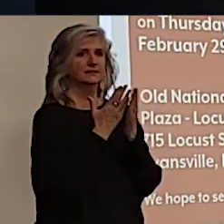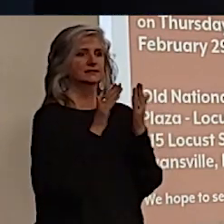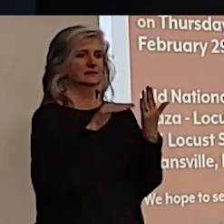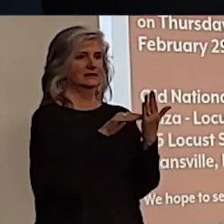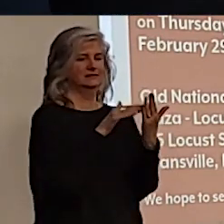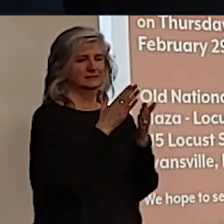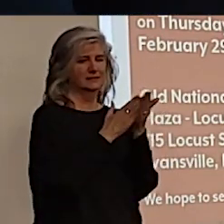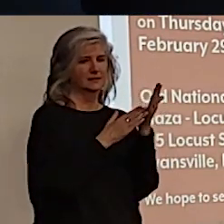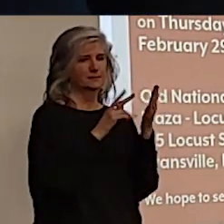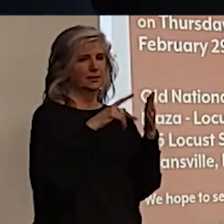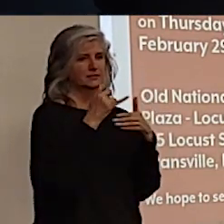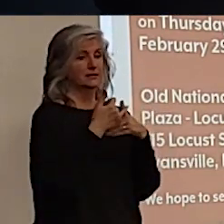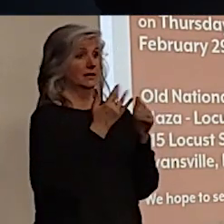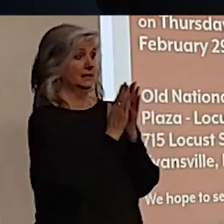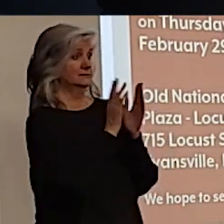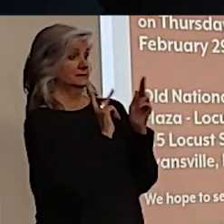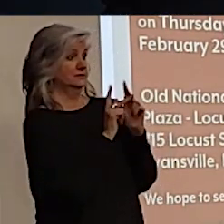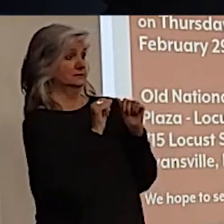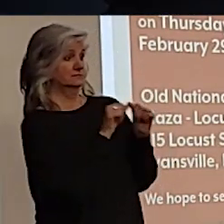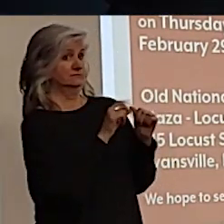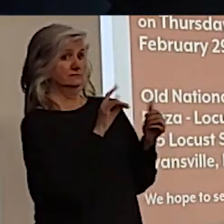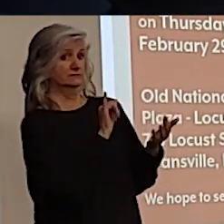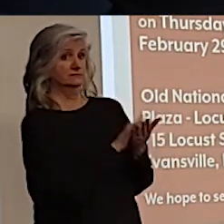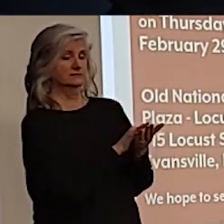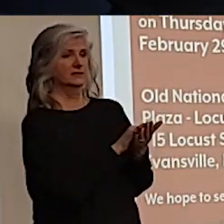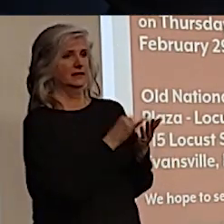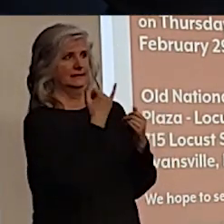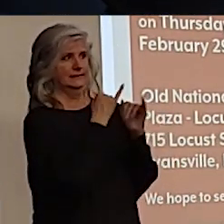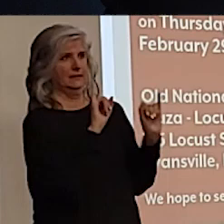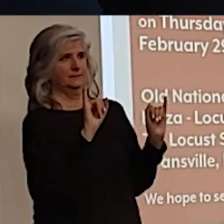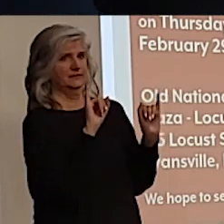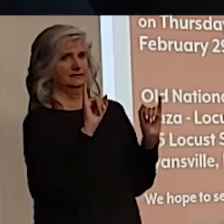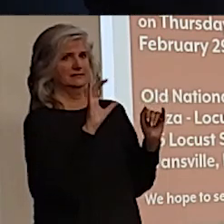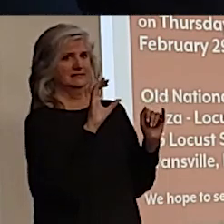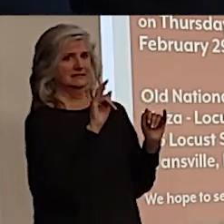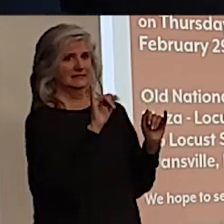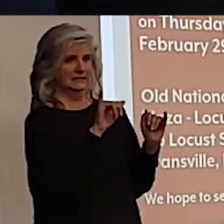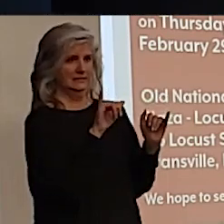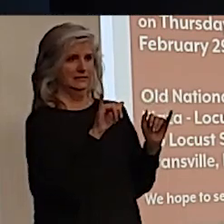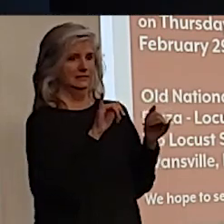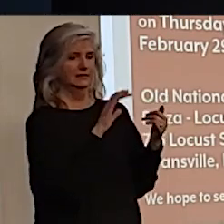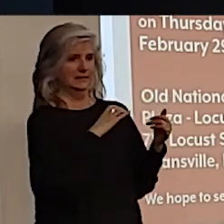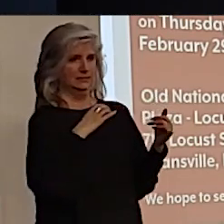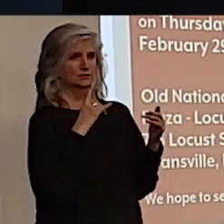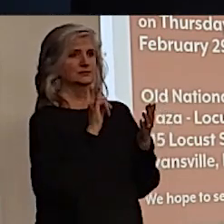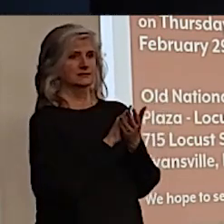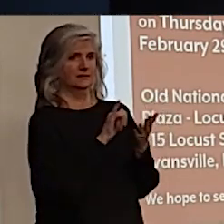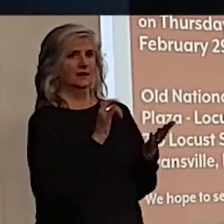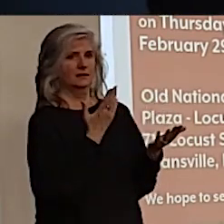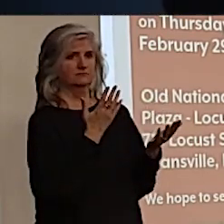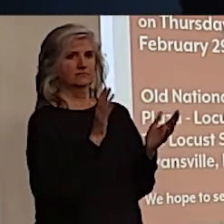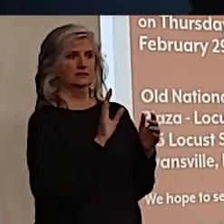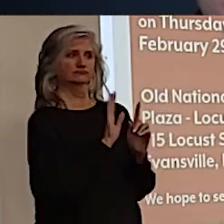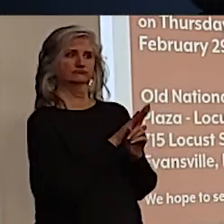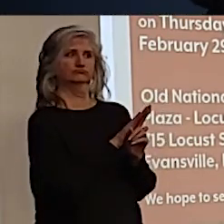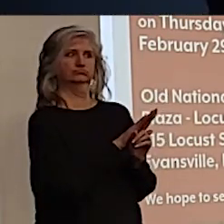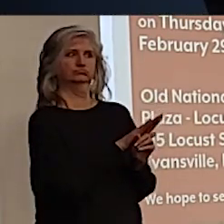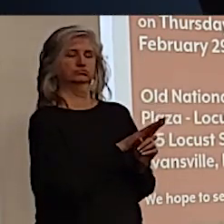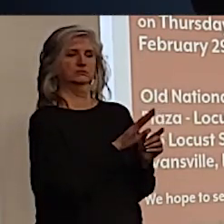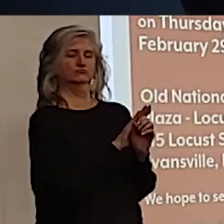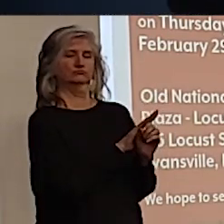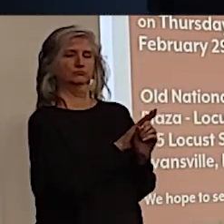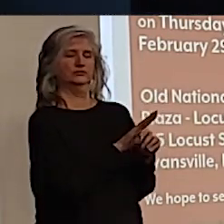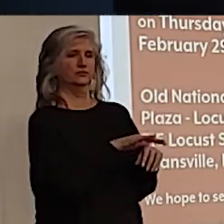projects, ask folks to continue to do that. Indianapolis City Council did that on IPL quite a bit, and that brought some pressure on them to make some changes.